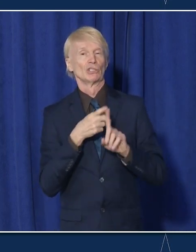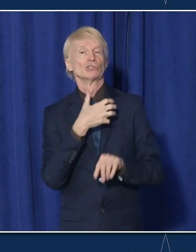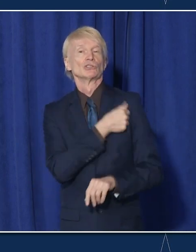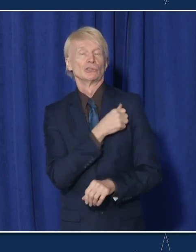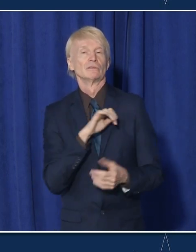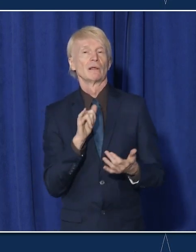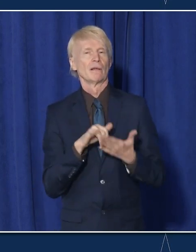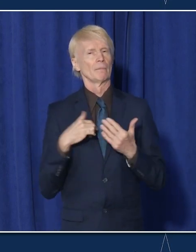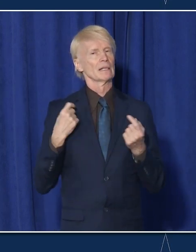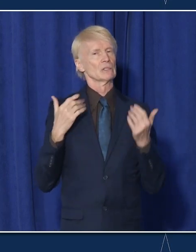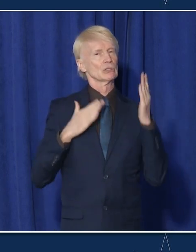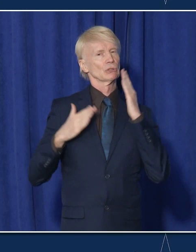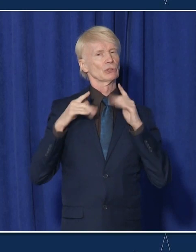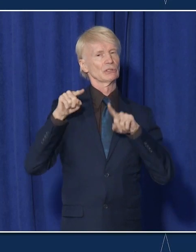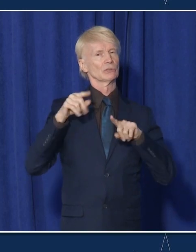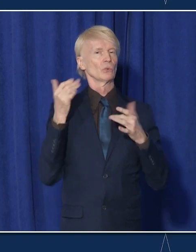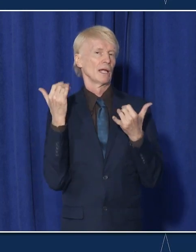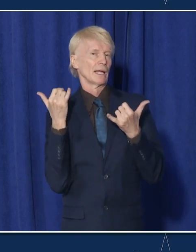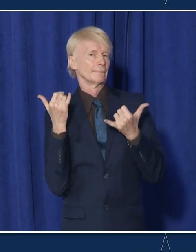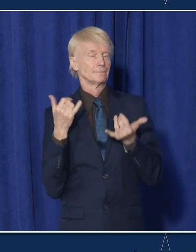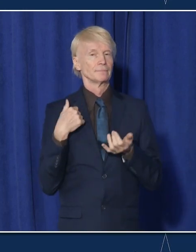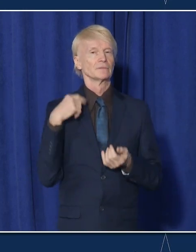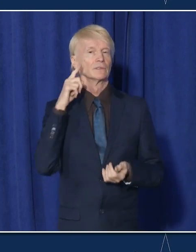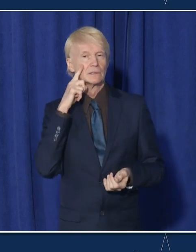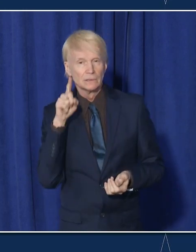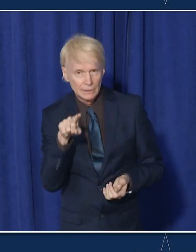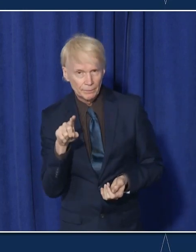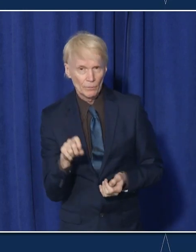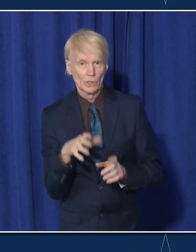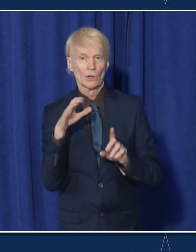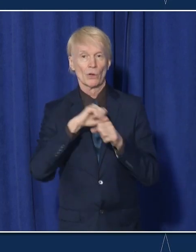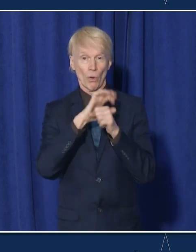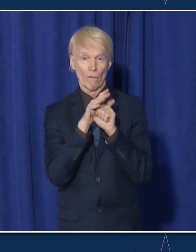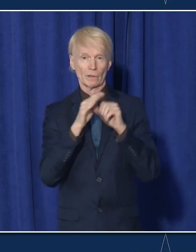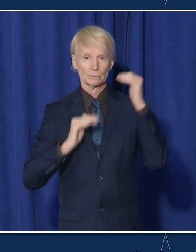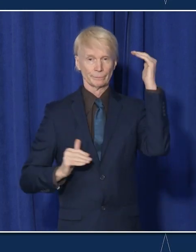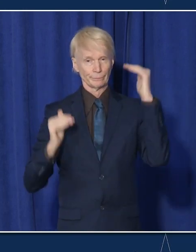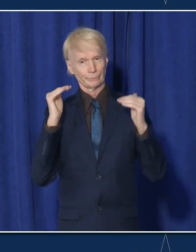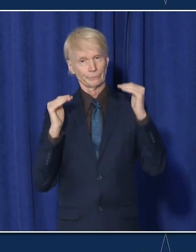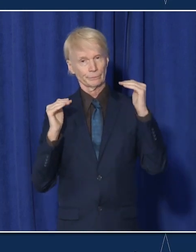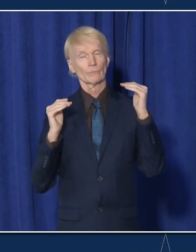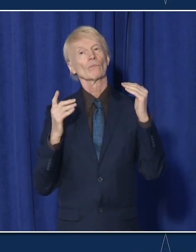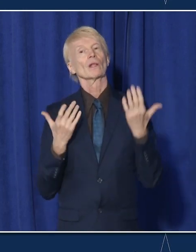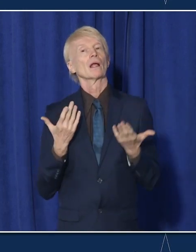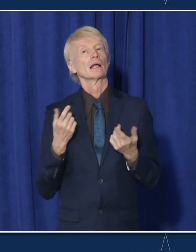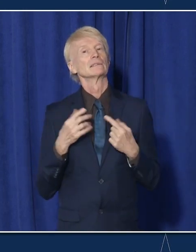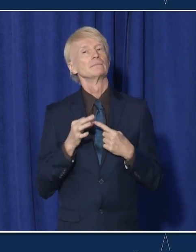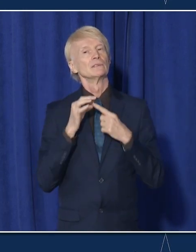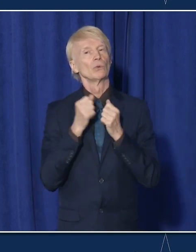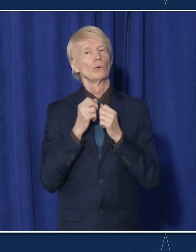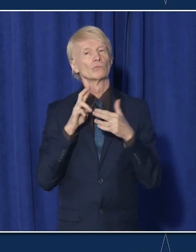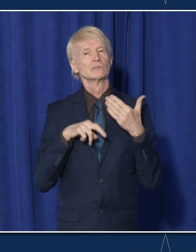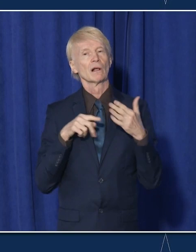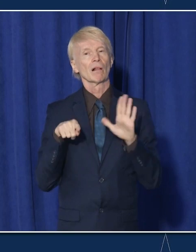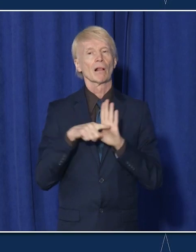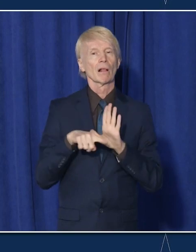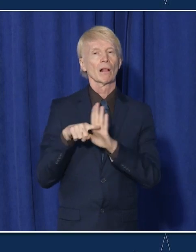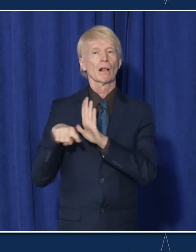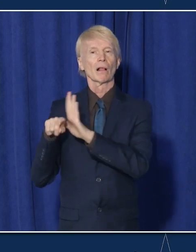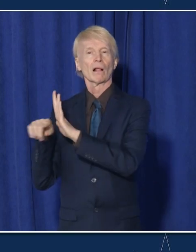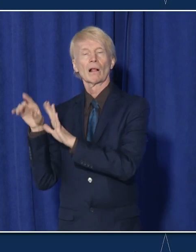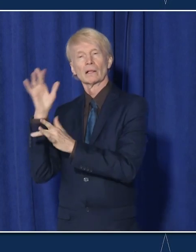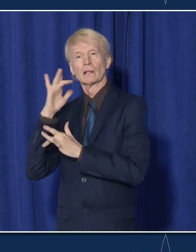that worries me because we have seen COVID more and more disproportionately, especially the bad outcomes landing on